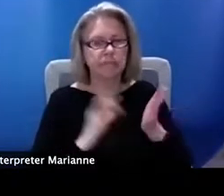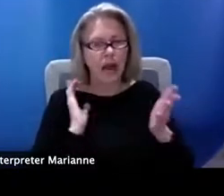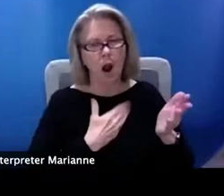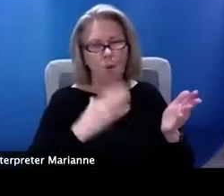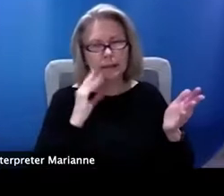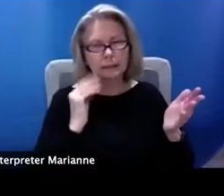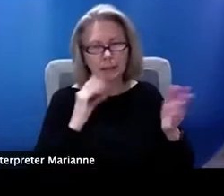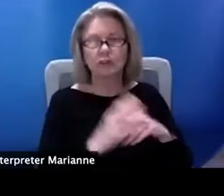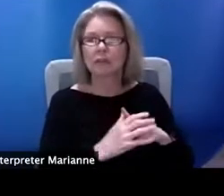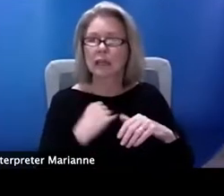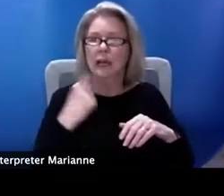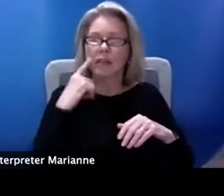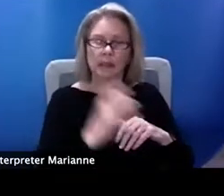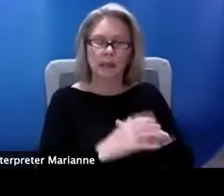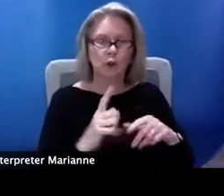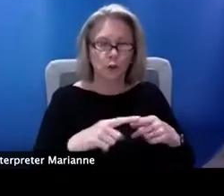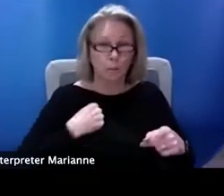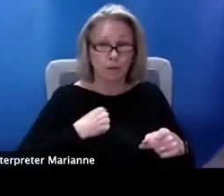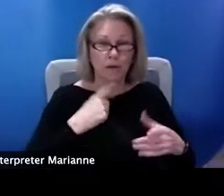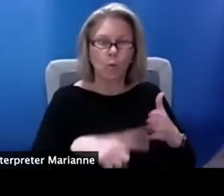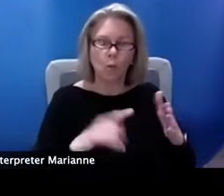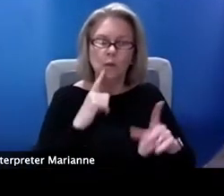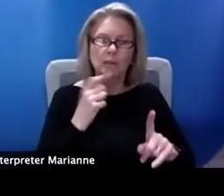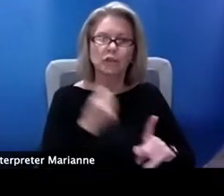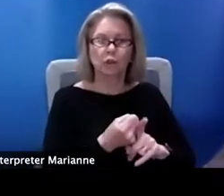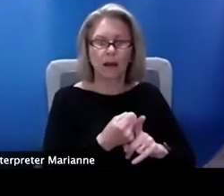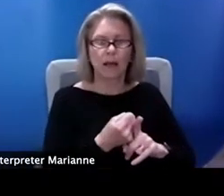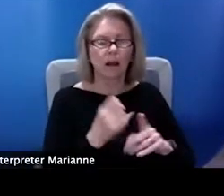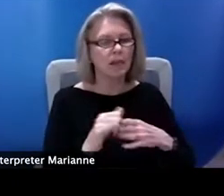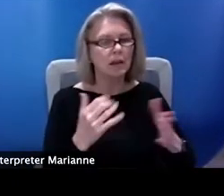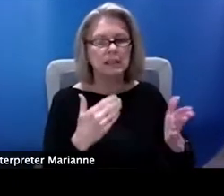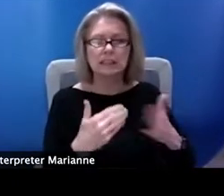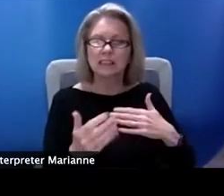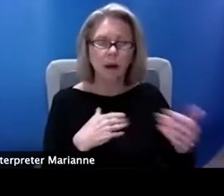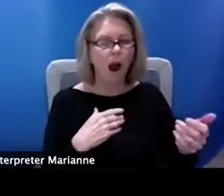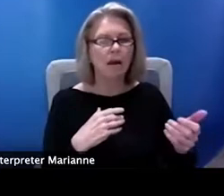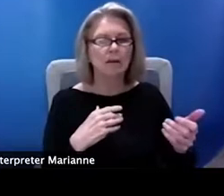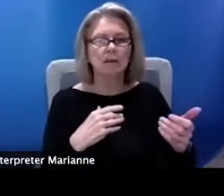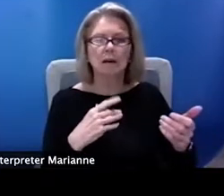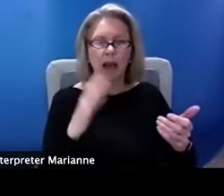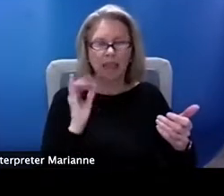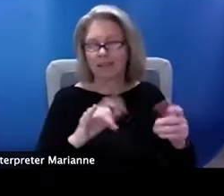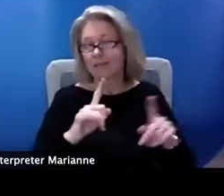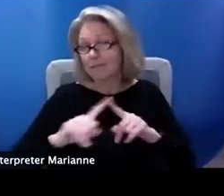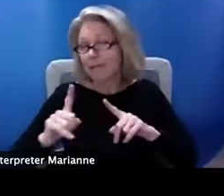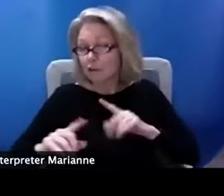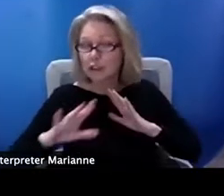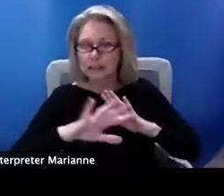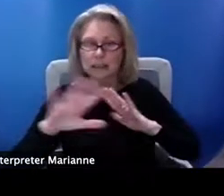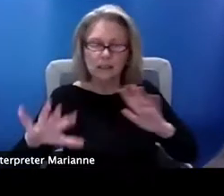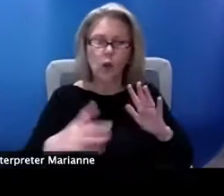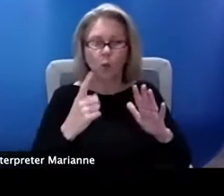experience. And I think to me, what was striking is that, you know, despite all of the perhaps identitarian differences, the